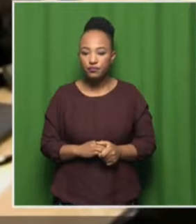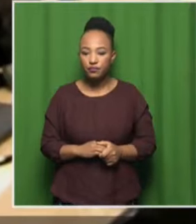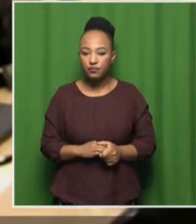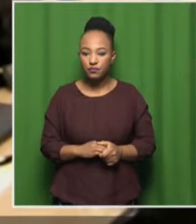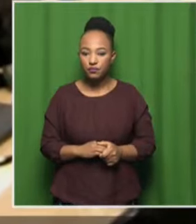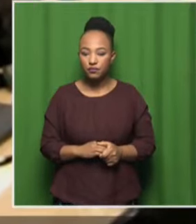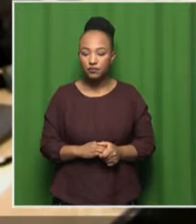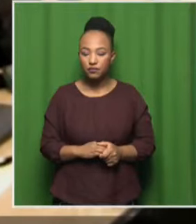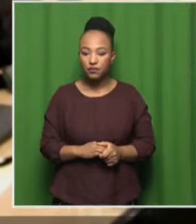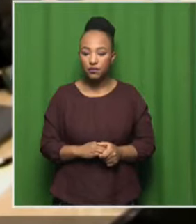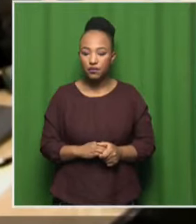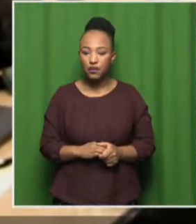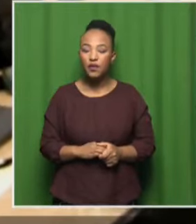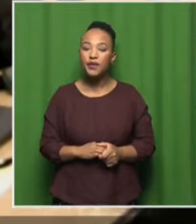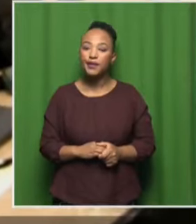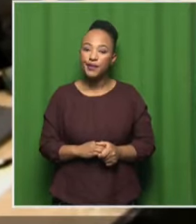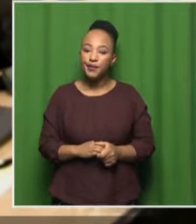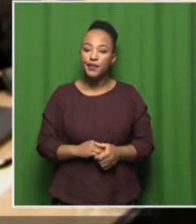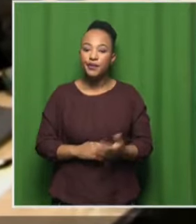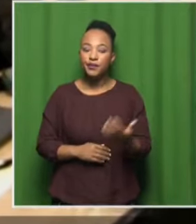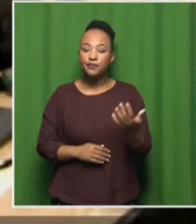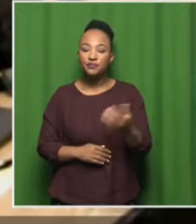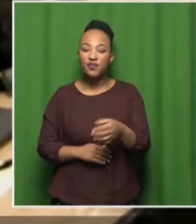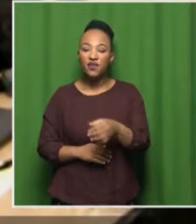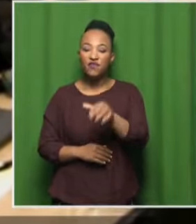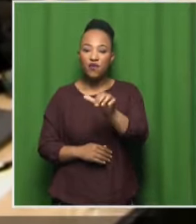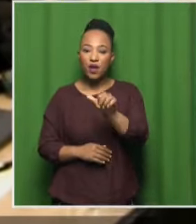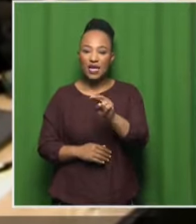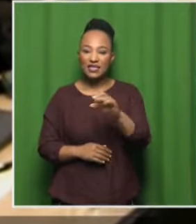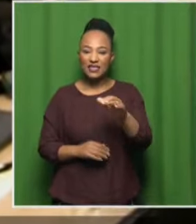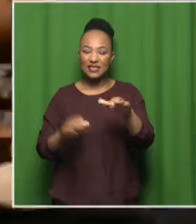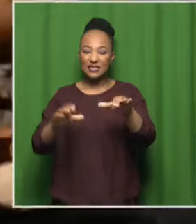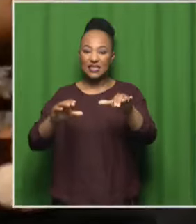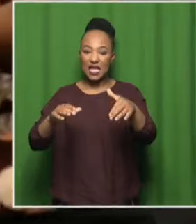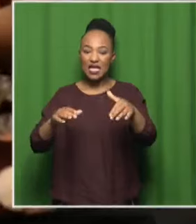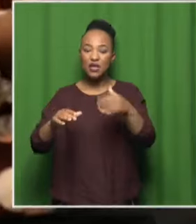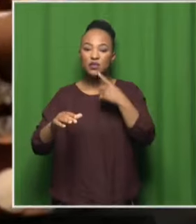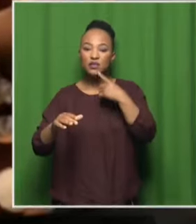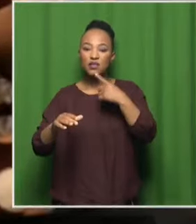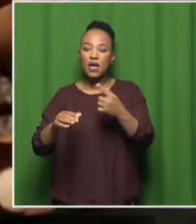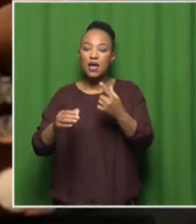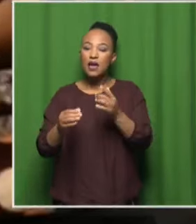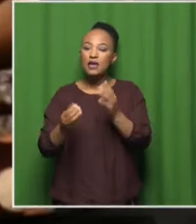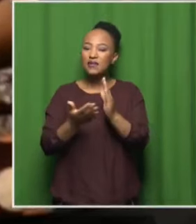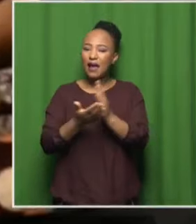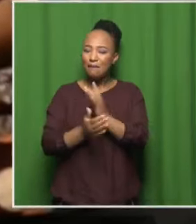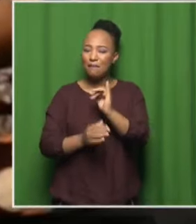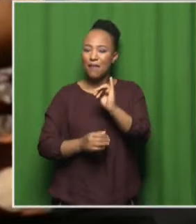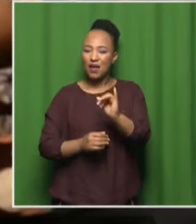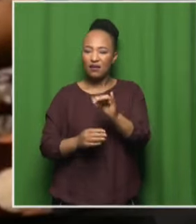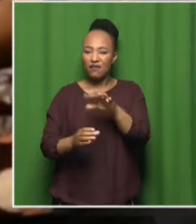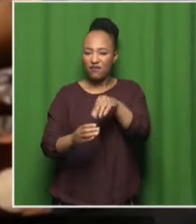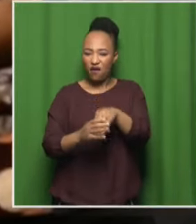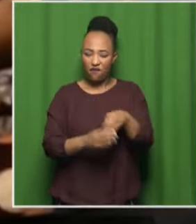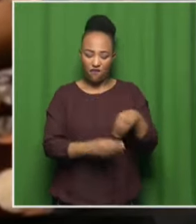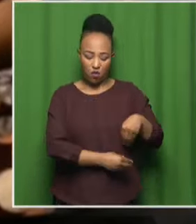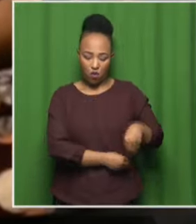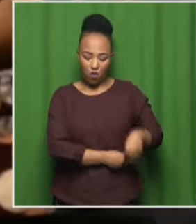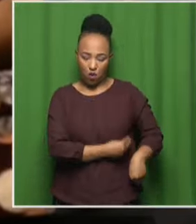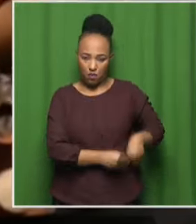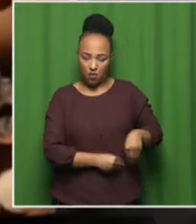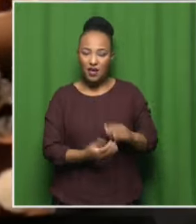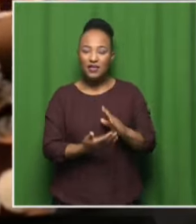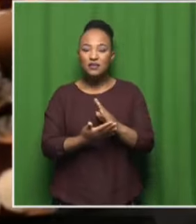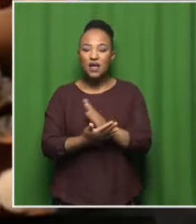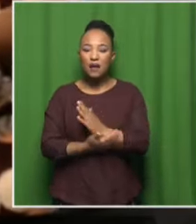You can never. In a bid to rid the ANC of bad apples, as well as mitigate instances, the ANC branches are used for self-serving